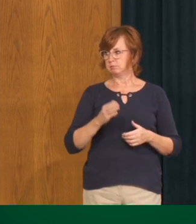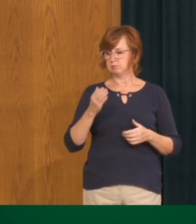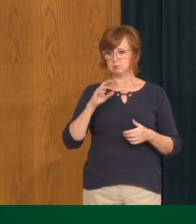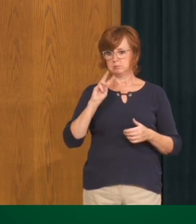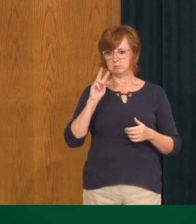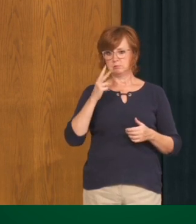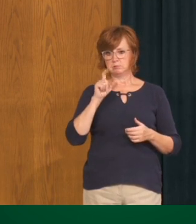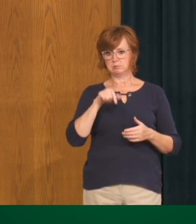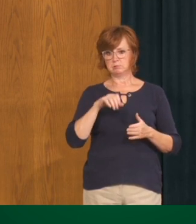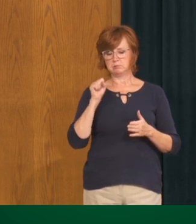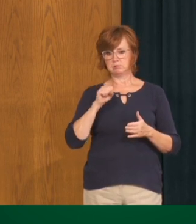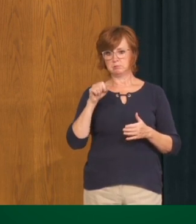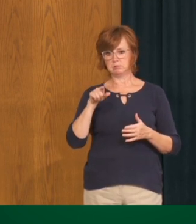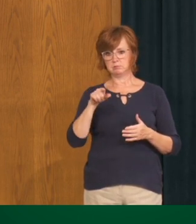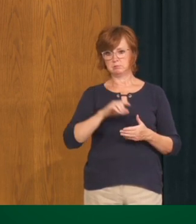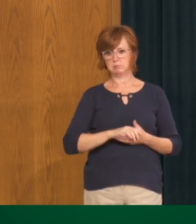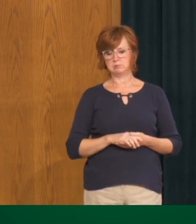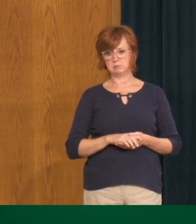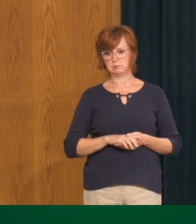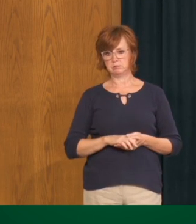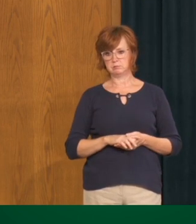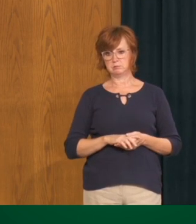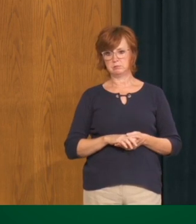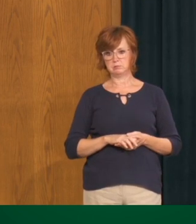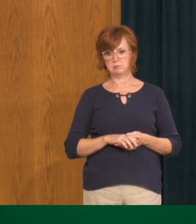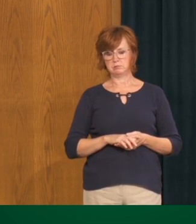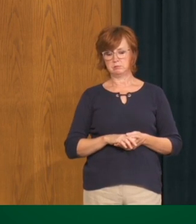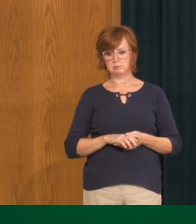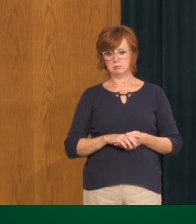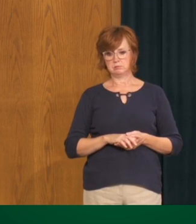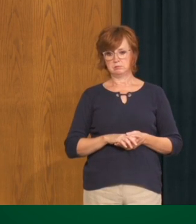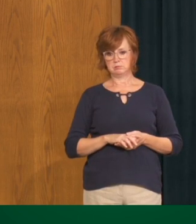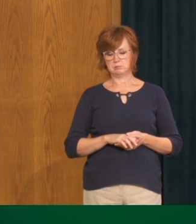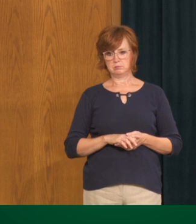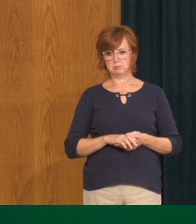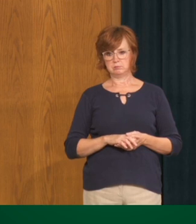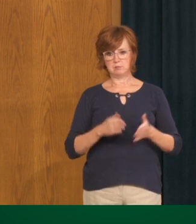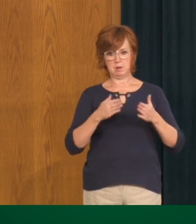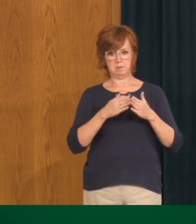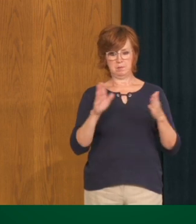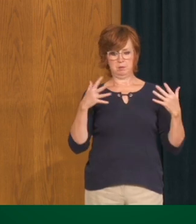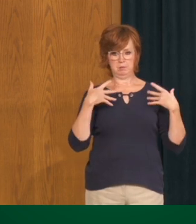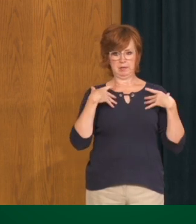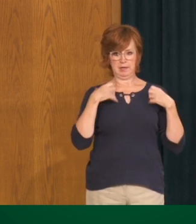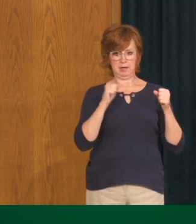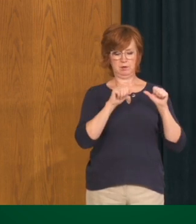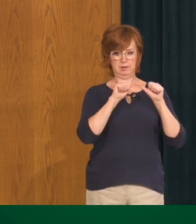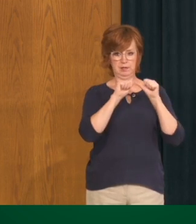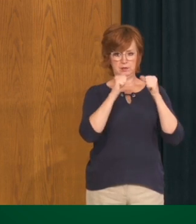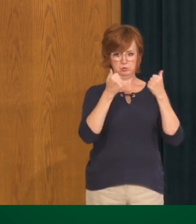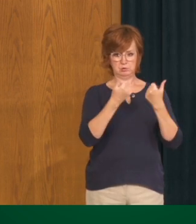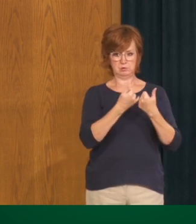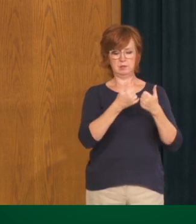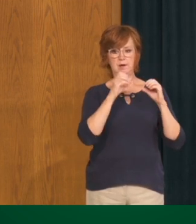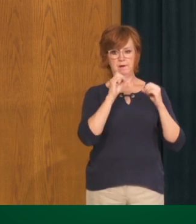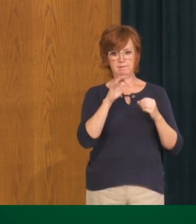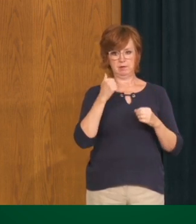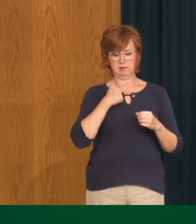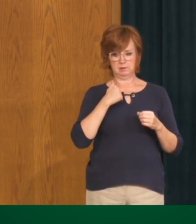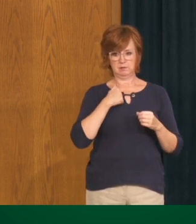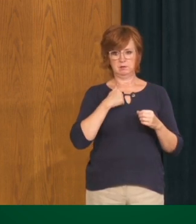Follow-up, Steph? Yeah. You know, the Public Health Agency of Canada has really kind of laid it out